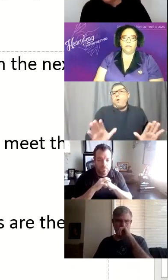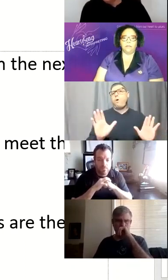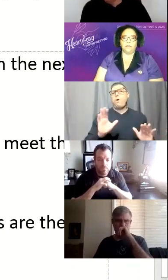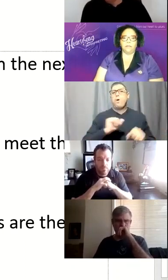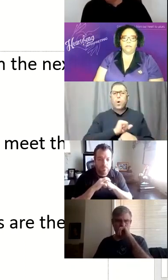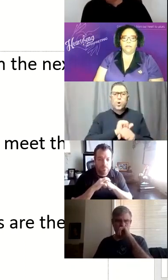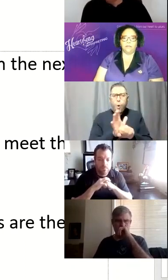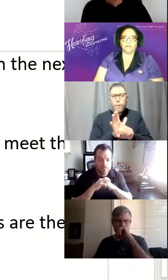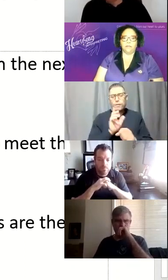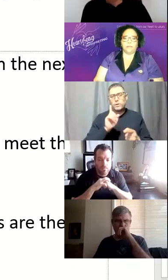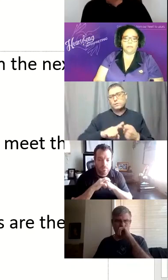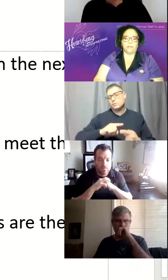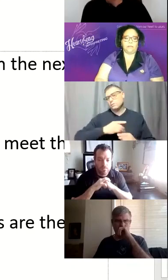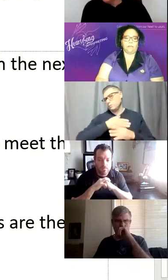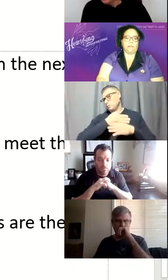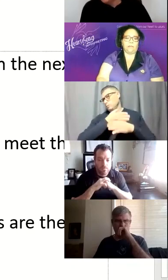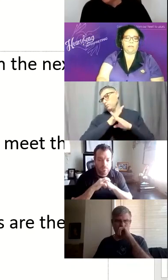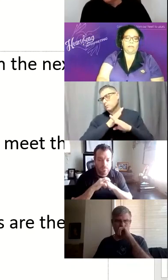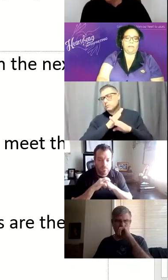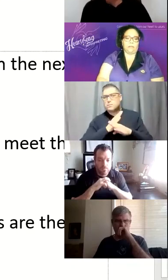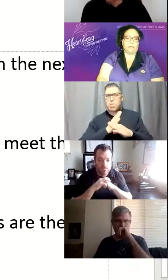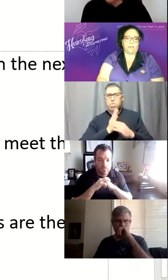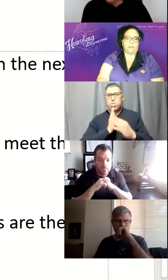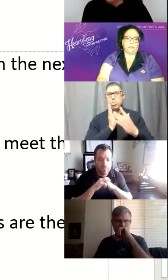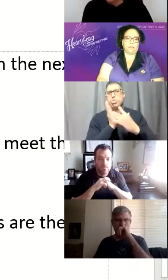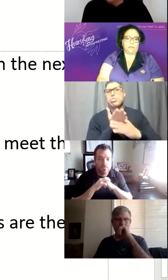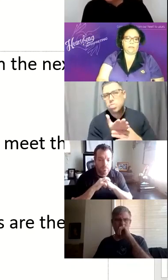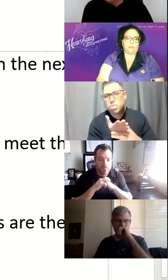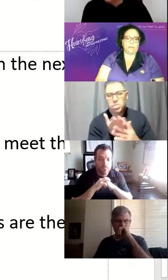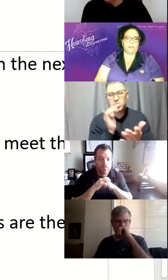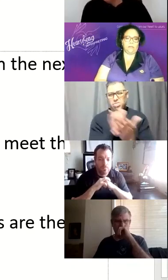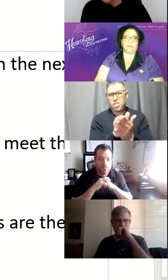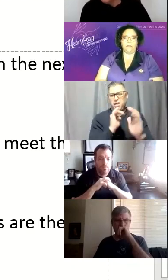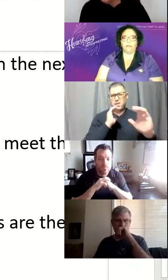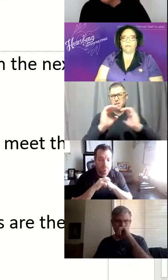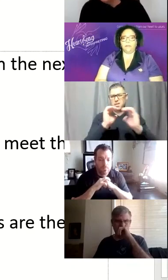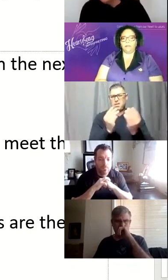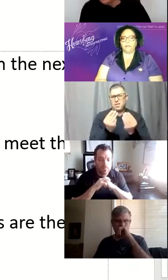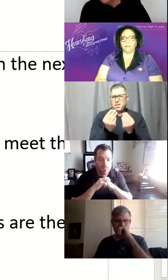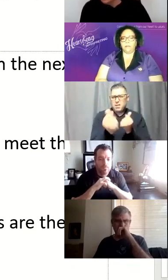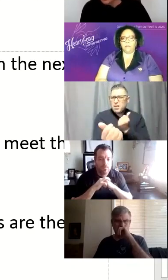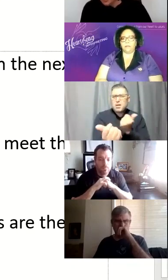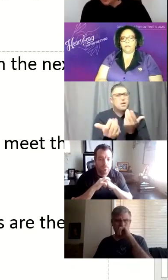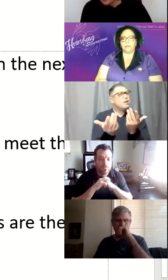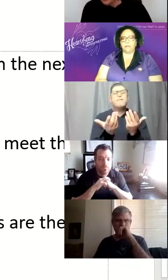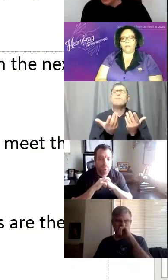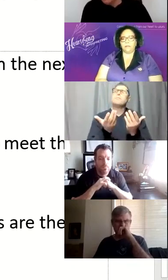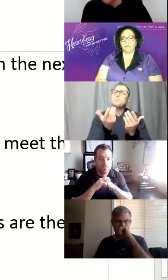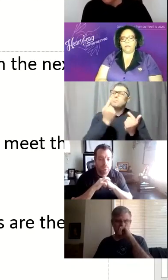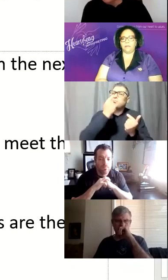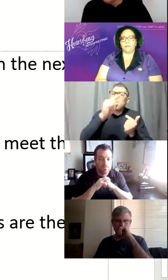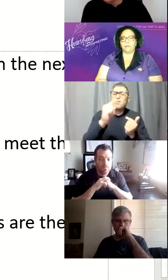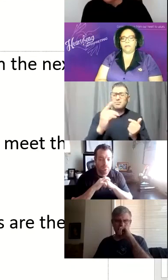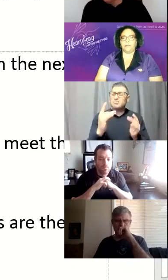COVID to interrupt or disrupt that. So please feel free to reach out to